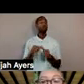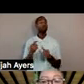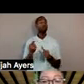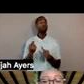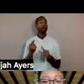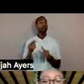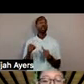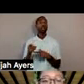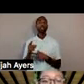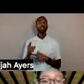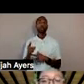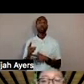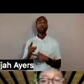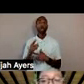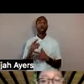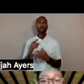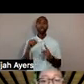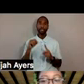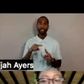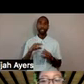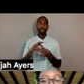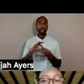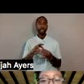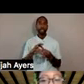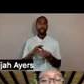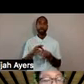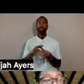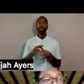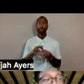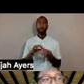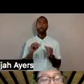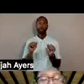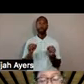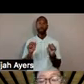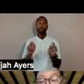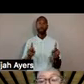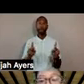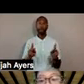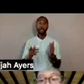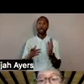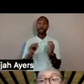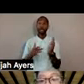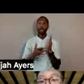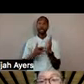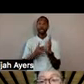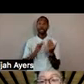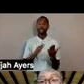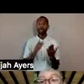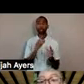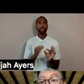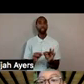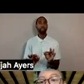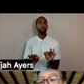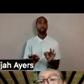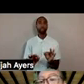these moments of sensation and connection are something that we can come back to. It's a technique that's subtle enough to where